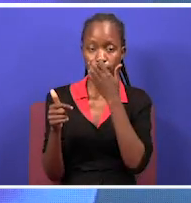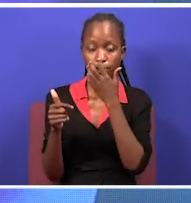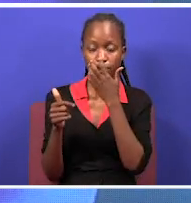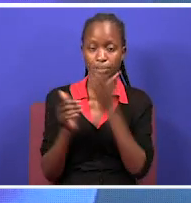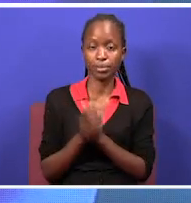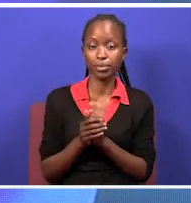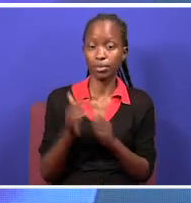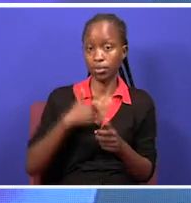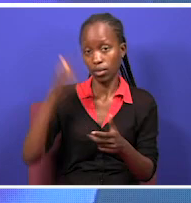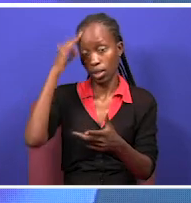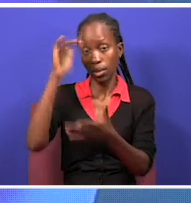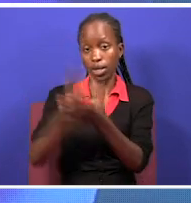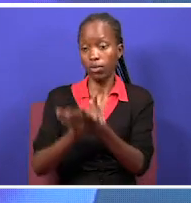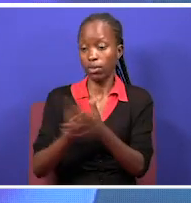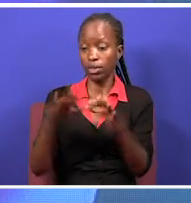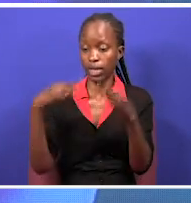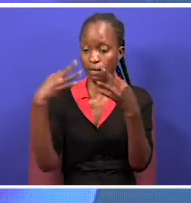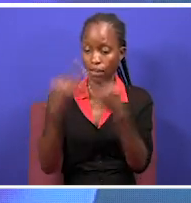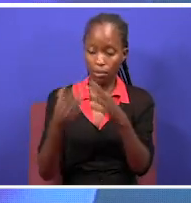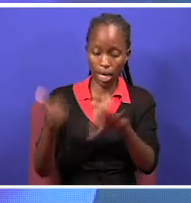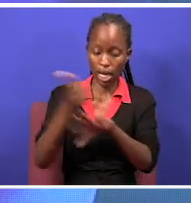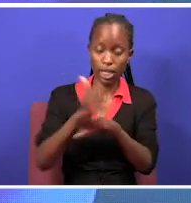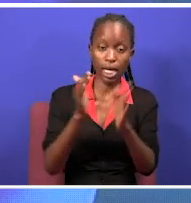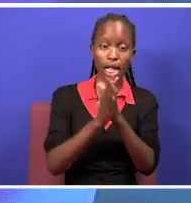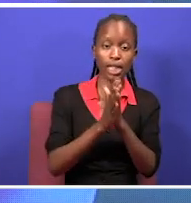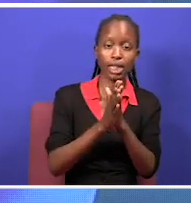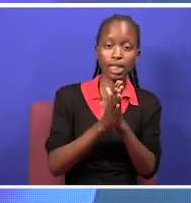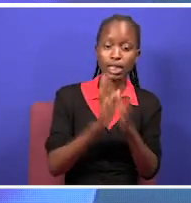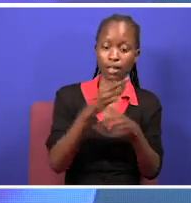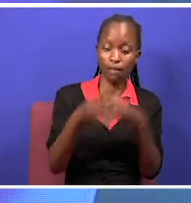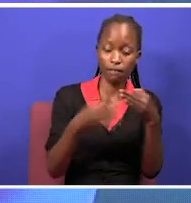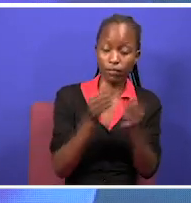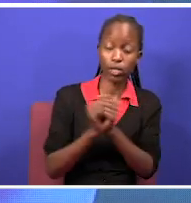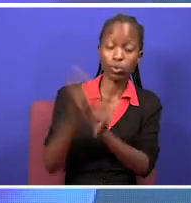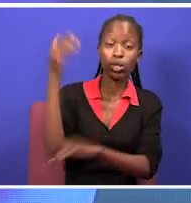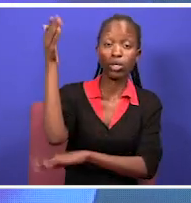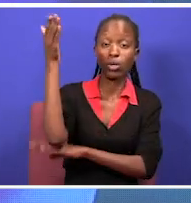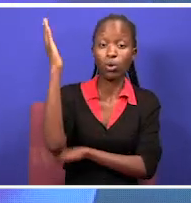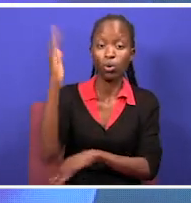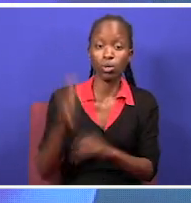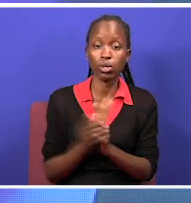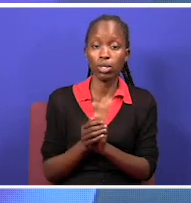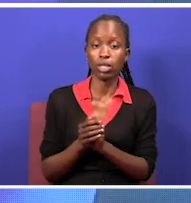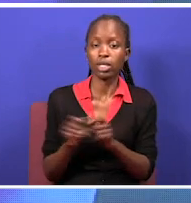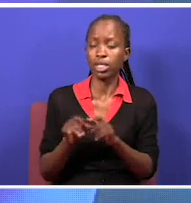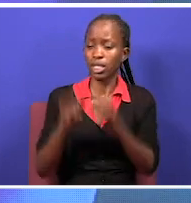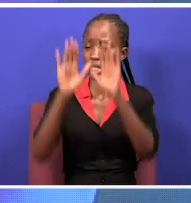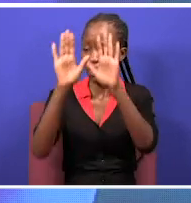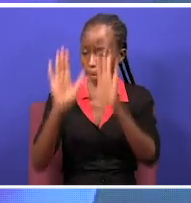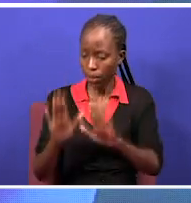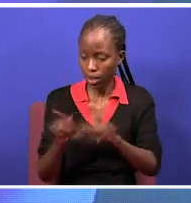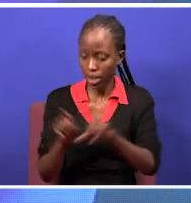I believe the family altar and the altar, this fellowship with God, was so key and is still so